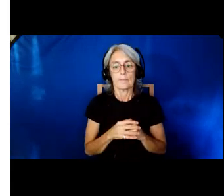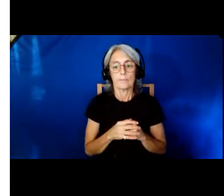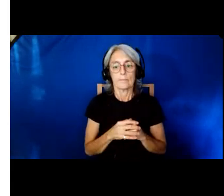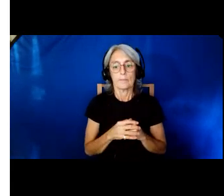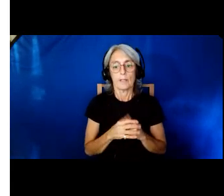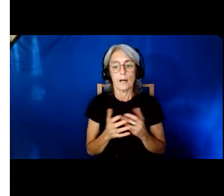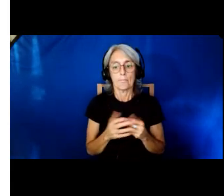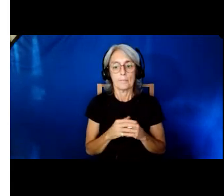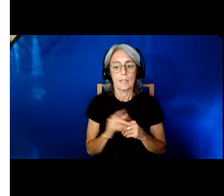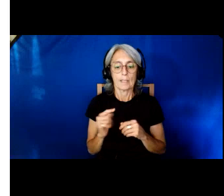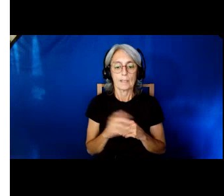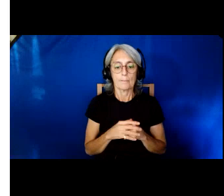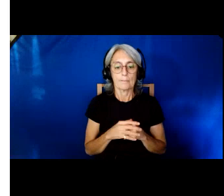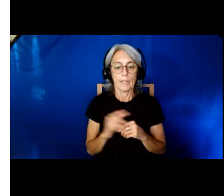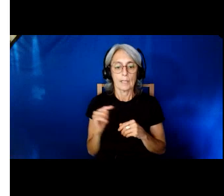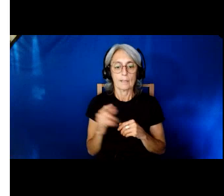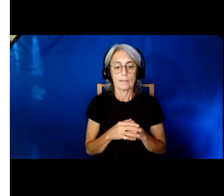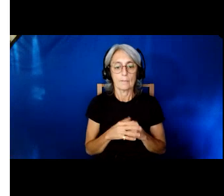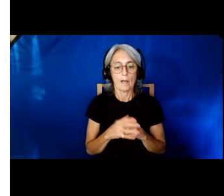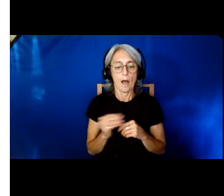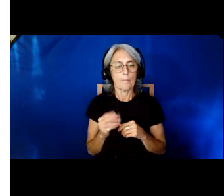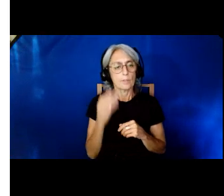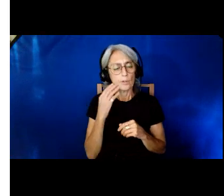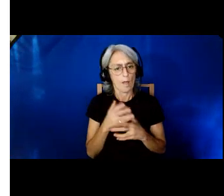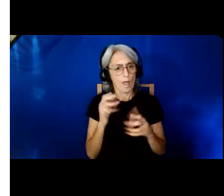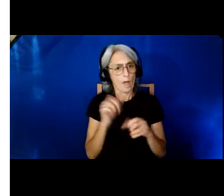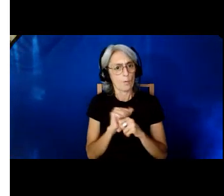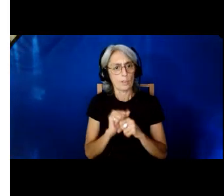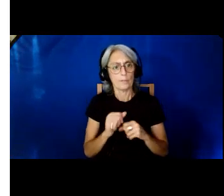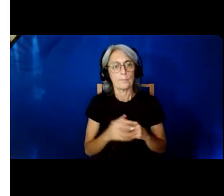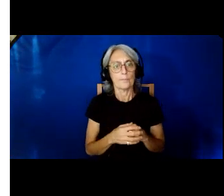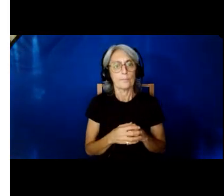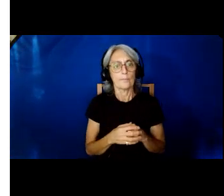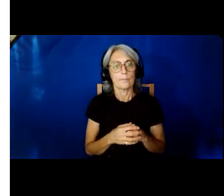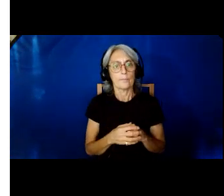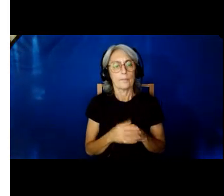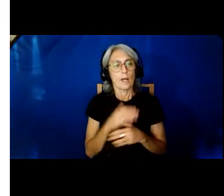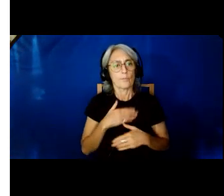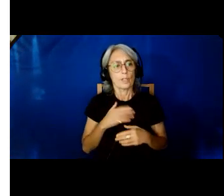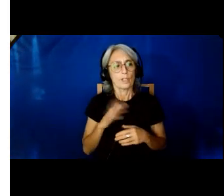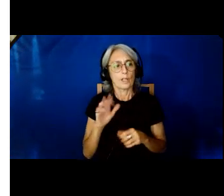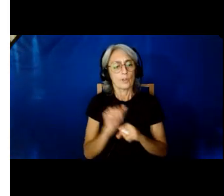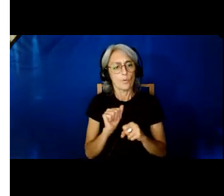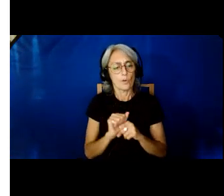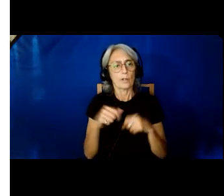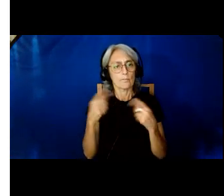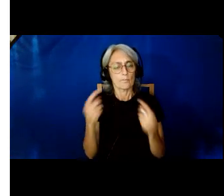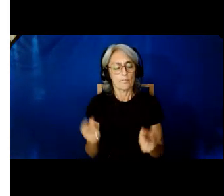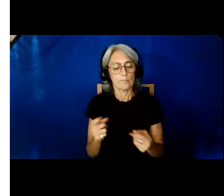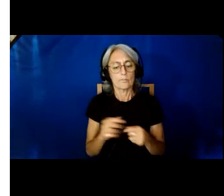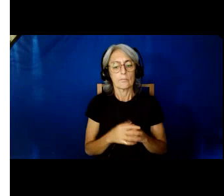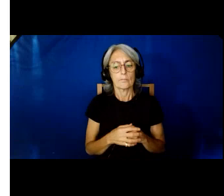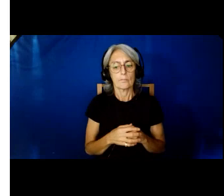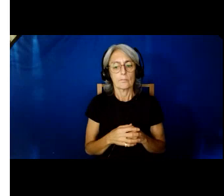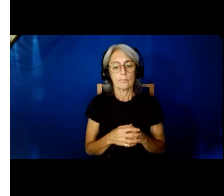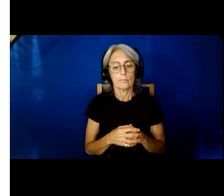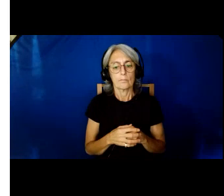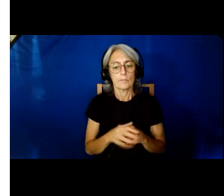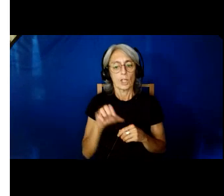it's a lot of work. And we really appreciate the work that you do. You